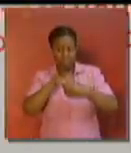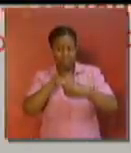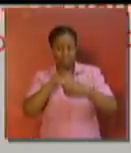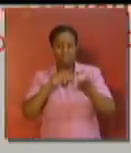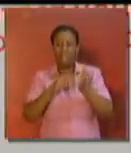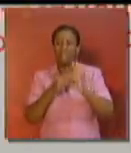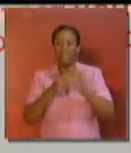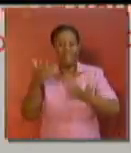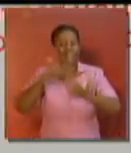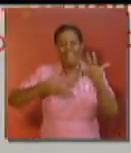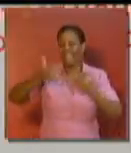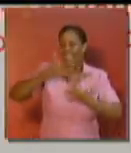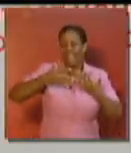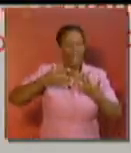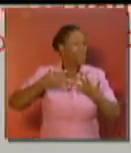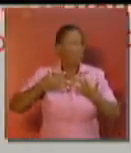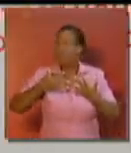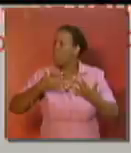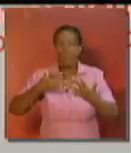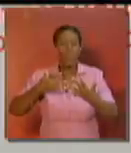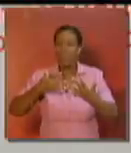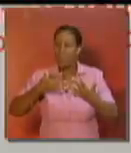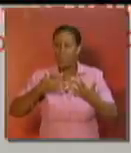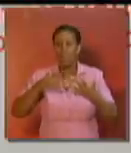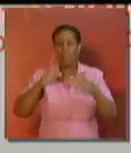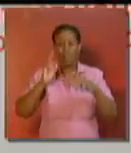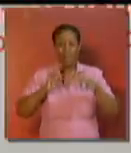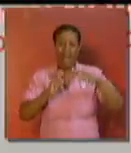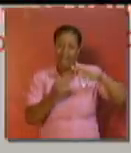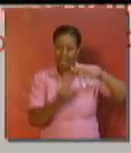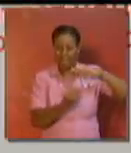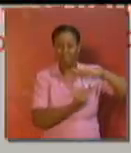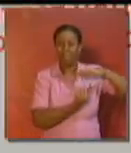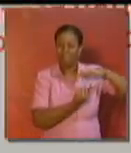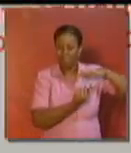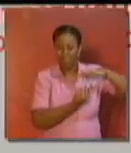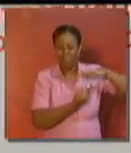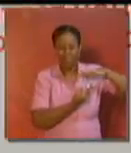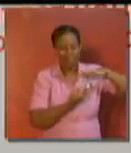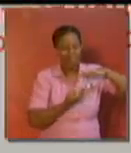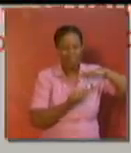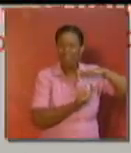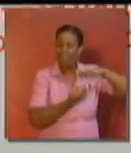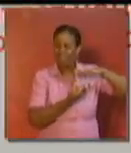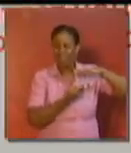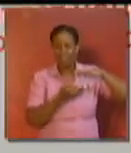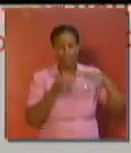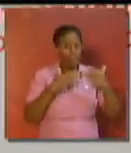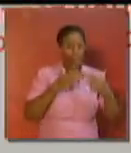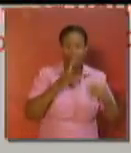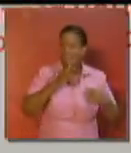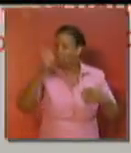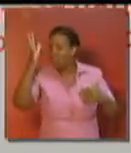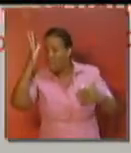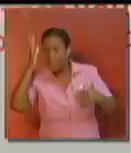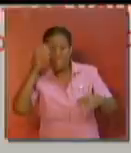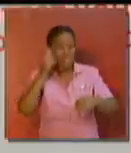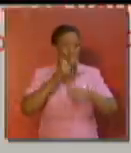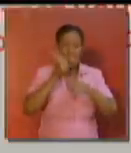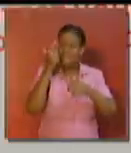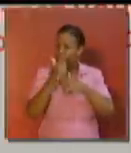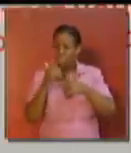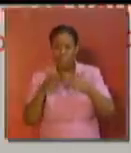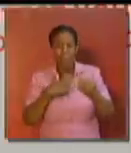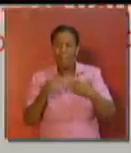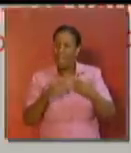household, how many bathrooms, etc. there may be. So sometimes the sharing of facilities within the household makes it a